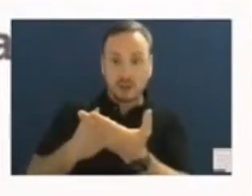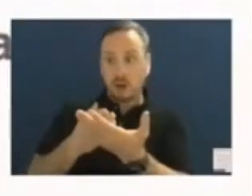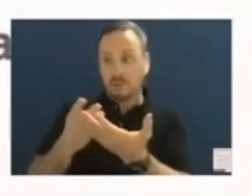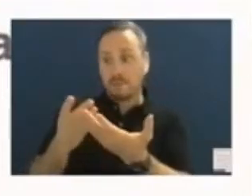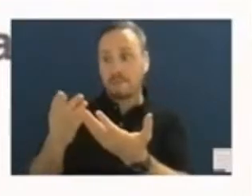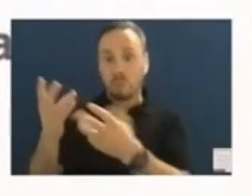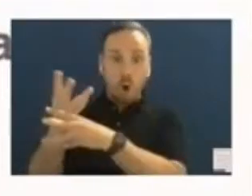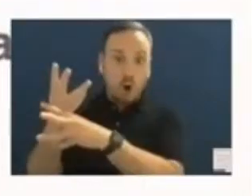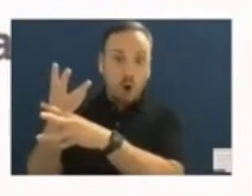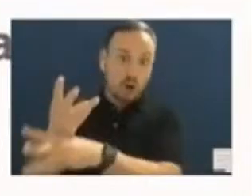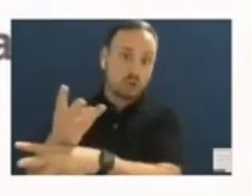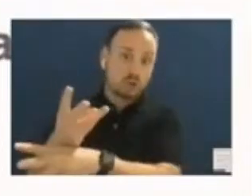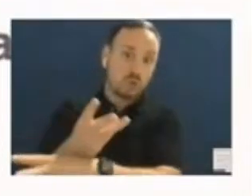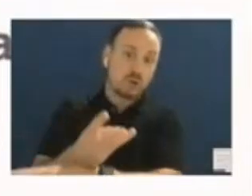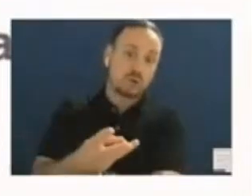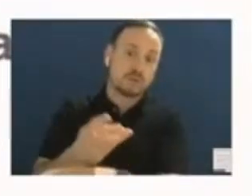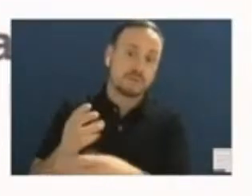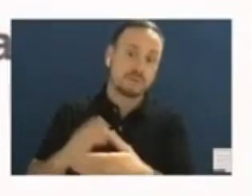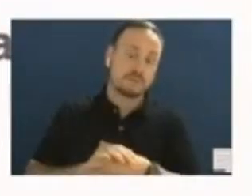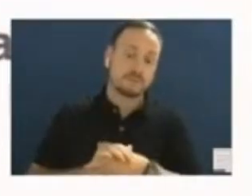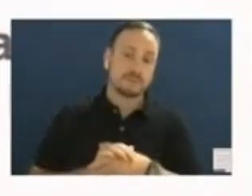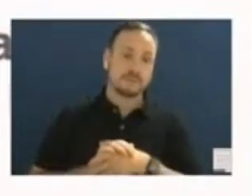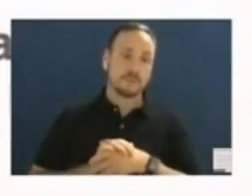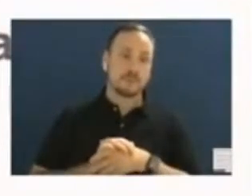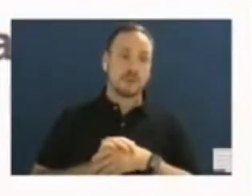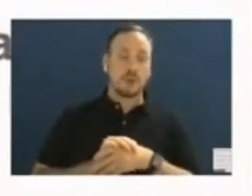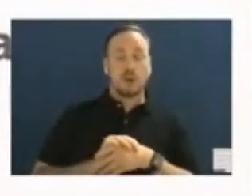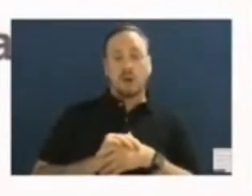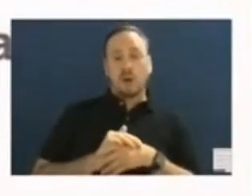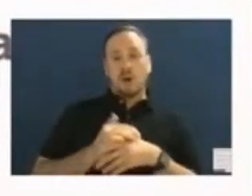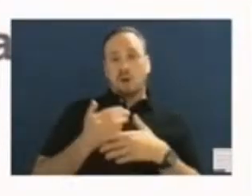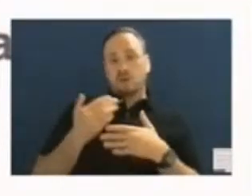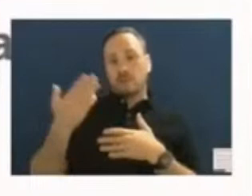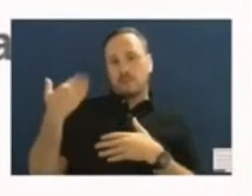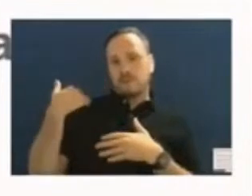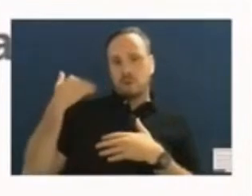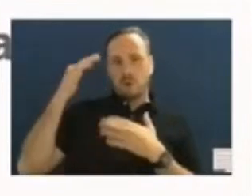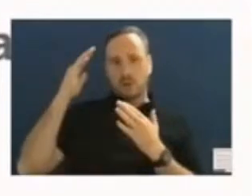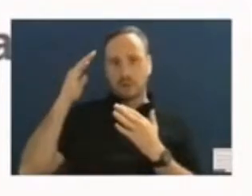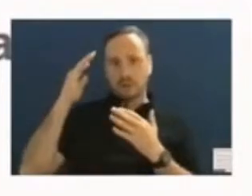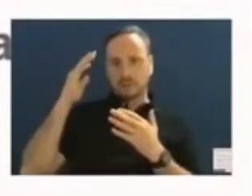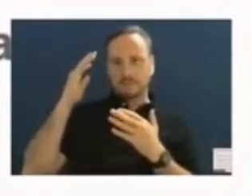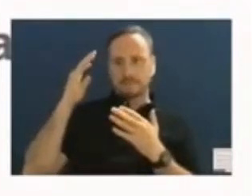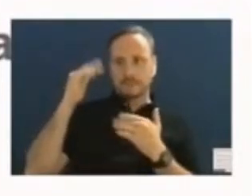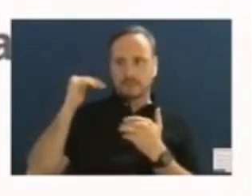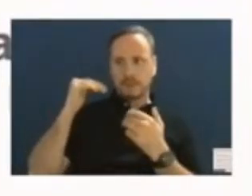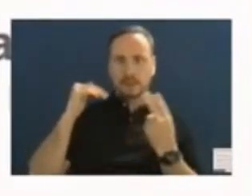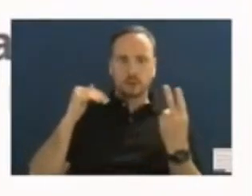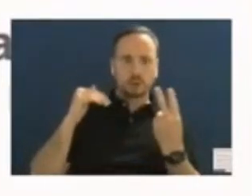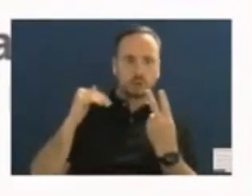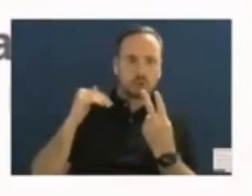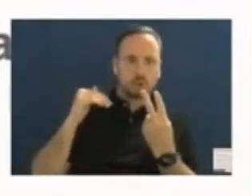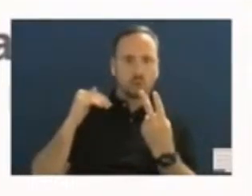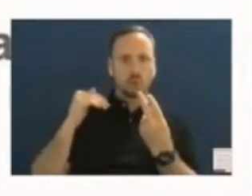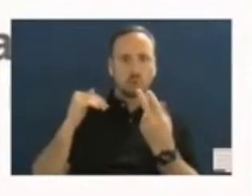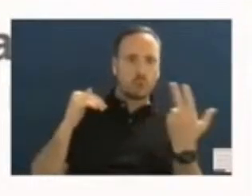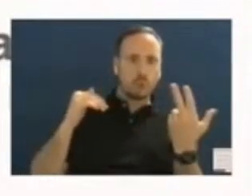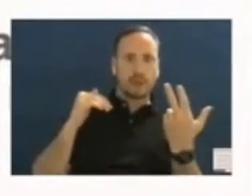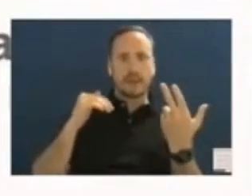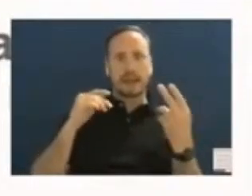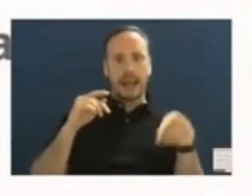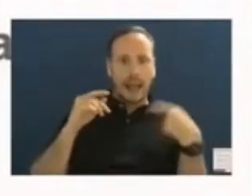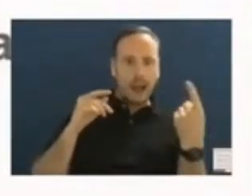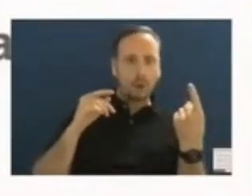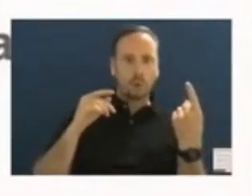And so going from an expectation of 2 to 3 hours of an instructional experience last year to what is mandated by our state in terms of